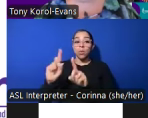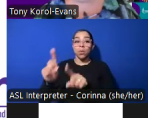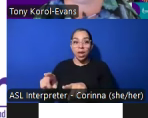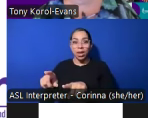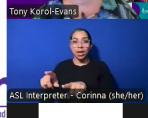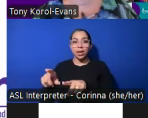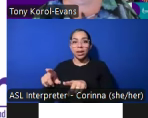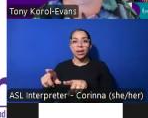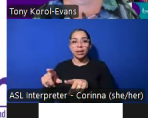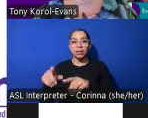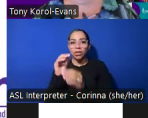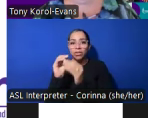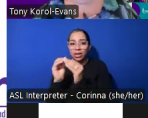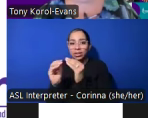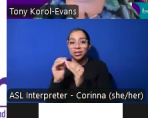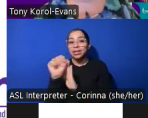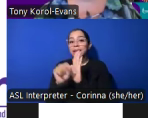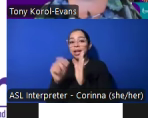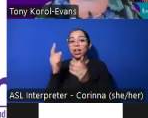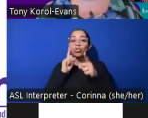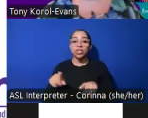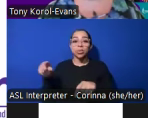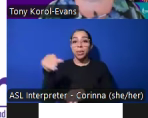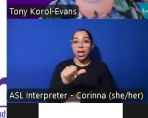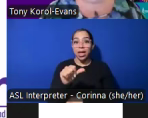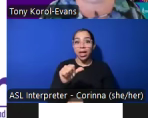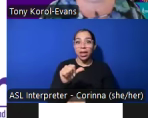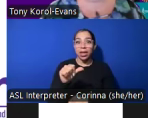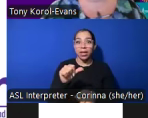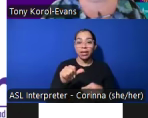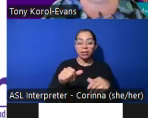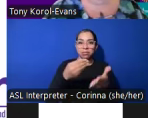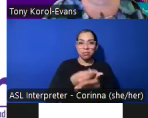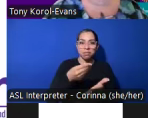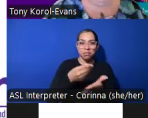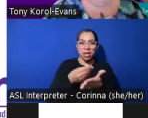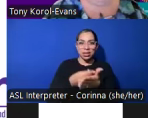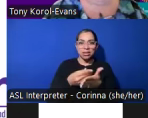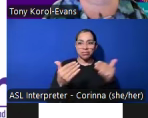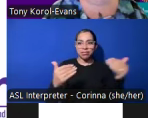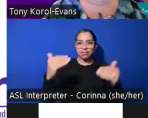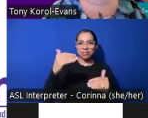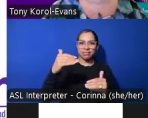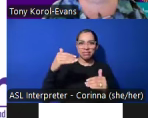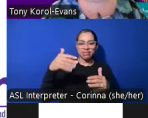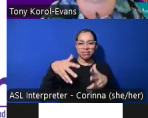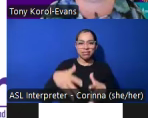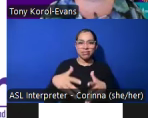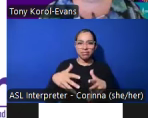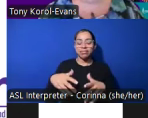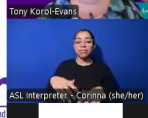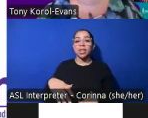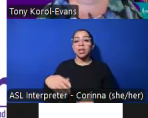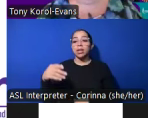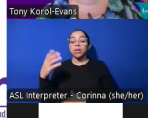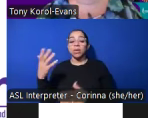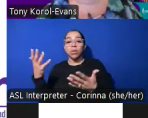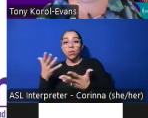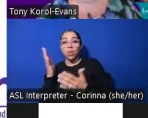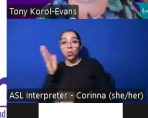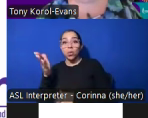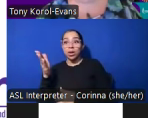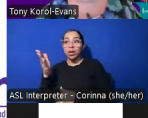what we had been being funded in VOCA the year before and what we would be funded the following year by the feds. The state made up